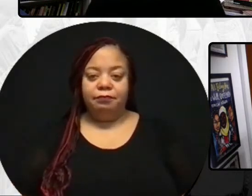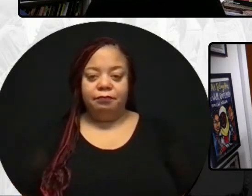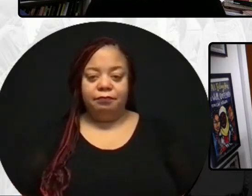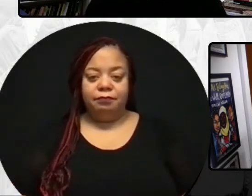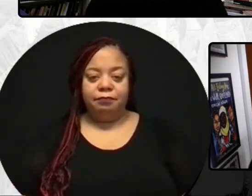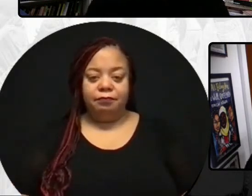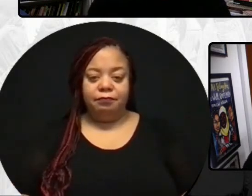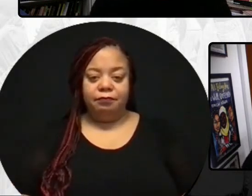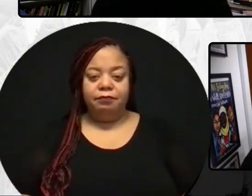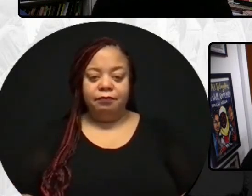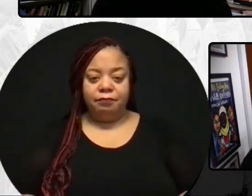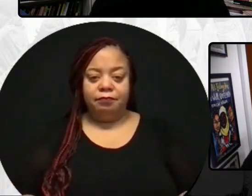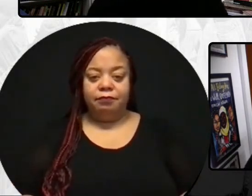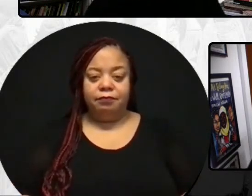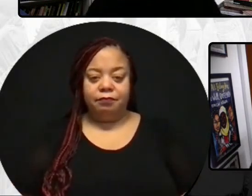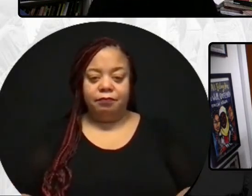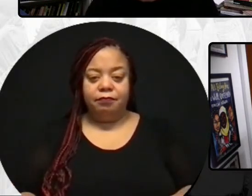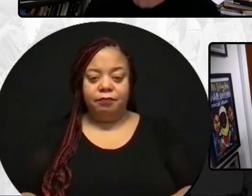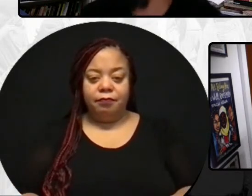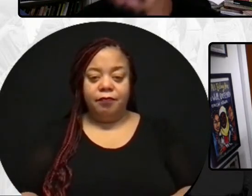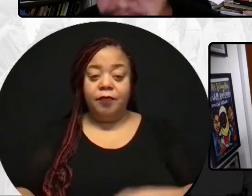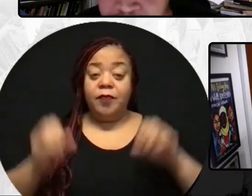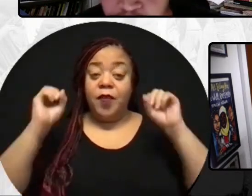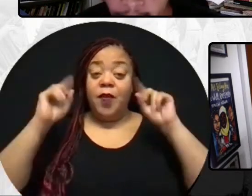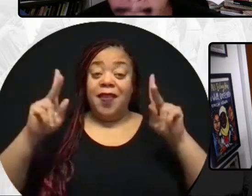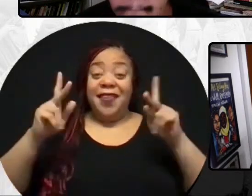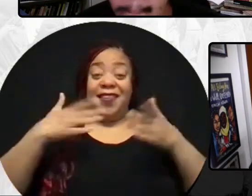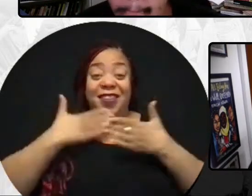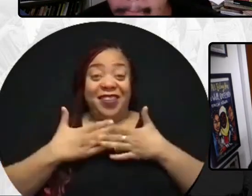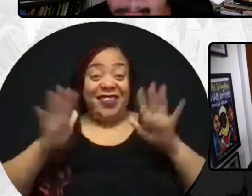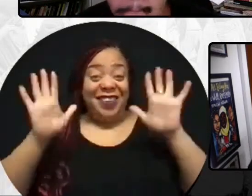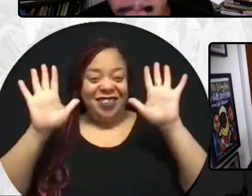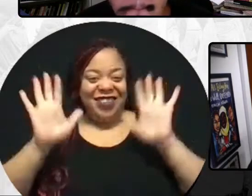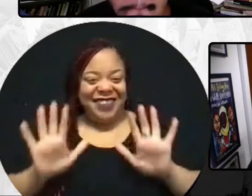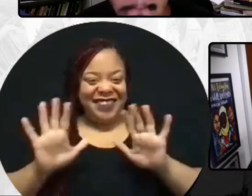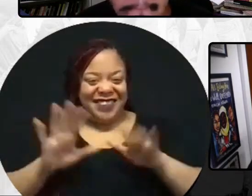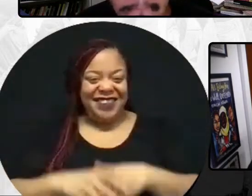Okay, good. Great. Okay, BP, go for it.